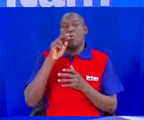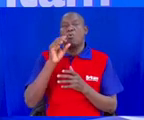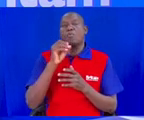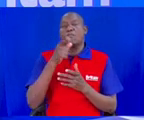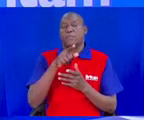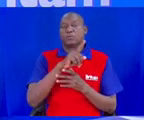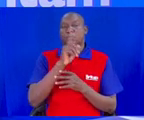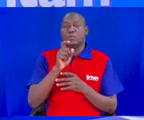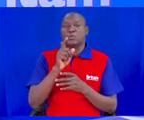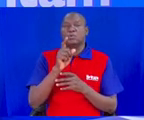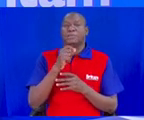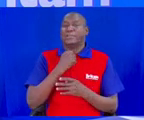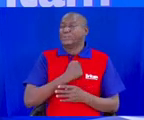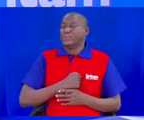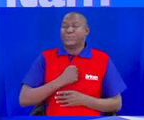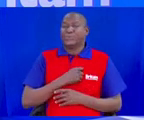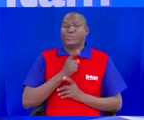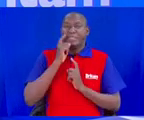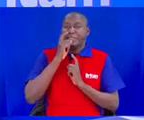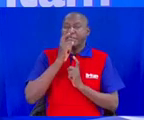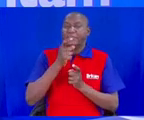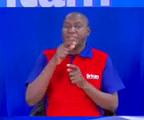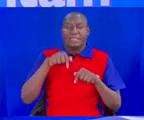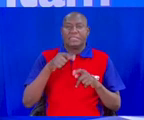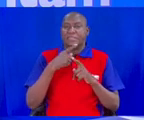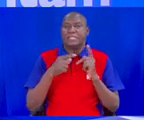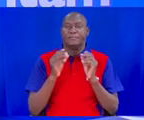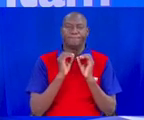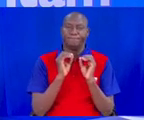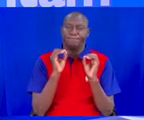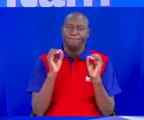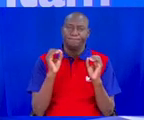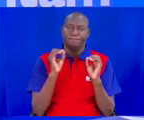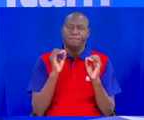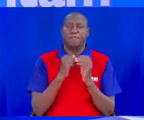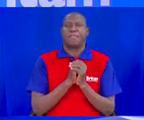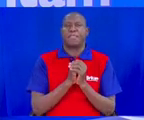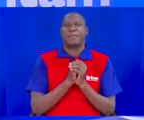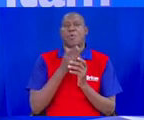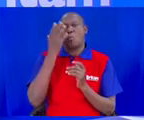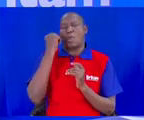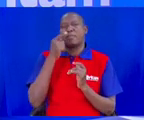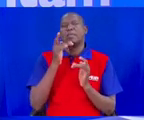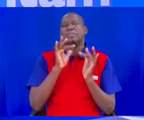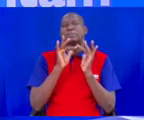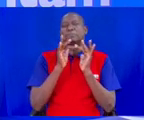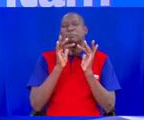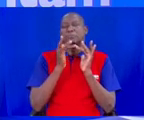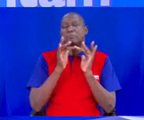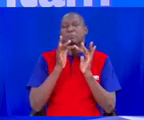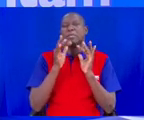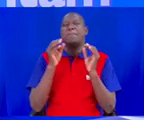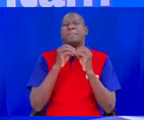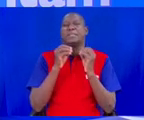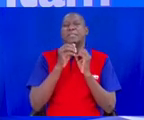Unfortunately, there are no gifts that we are able to provide this year because this is a virtual meeting, and I think I mentioned it's the